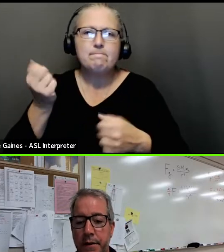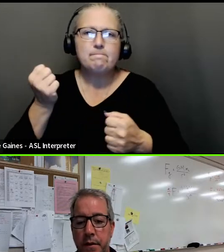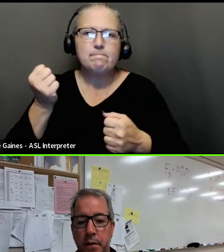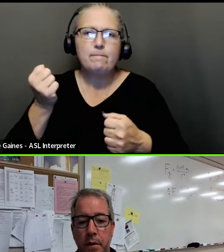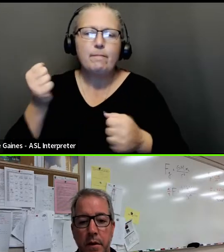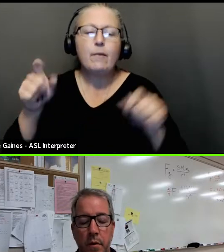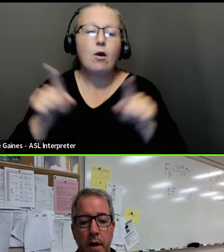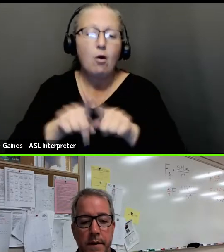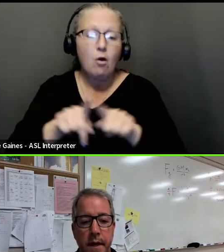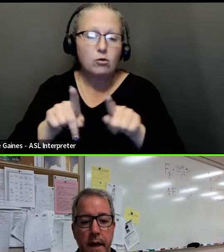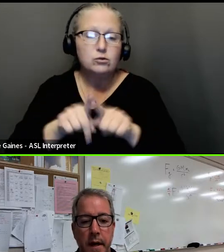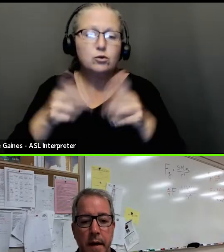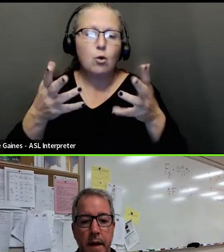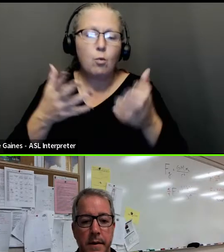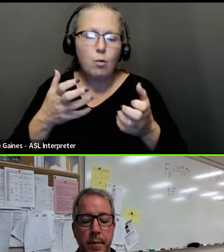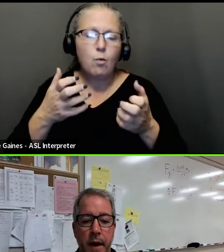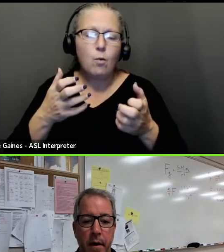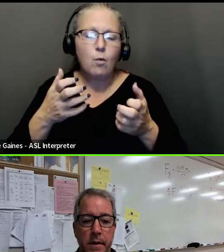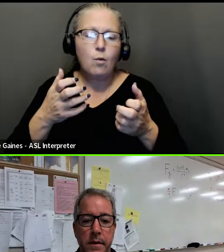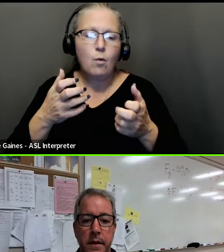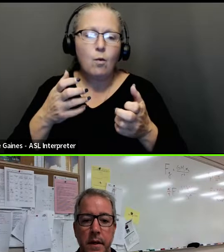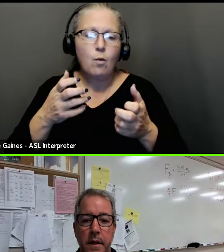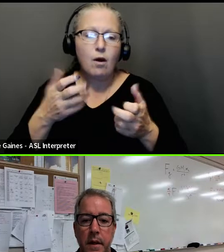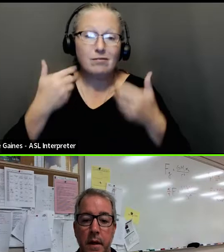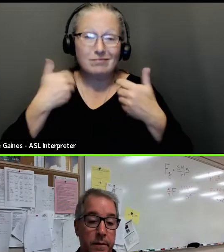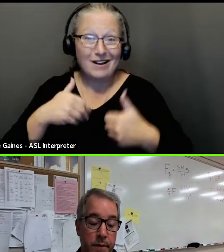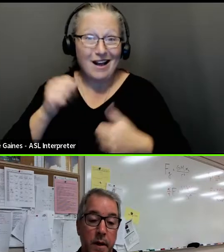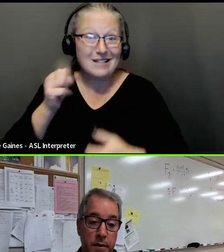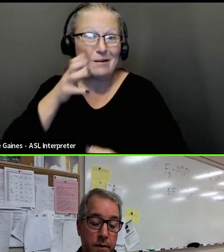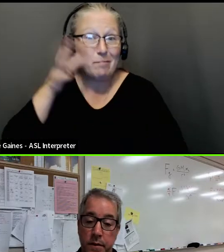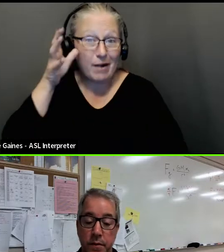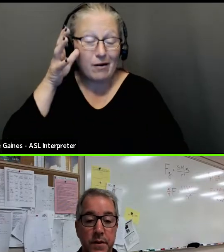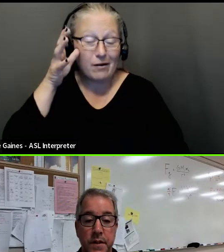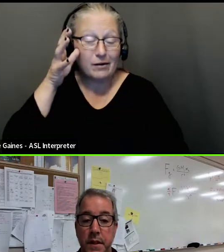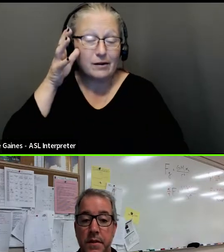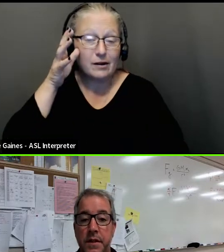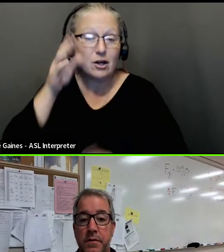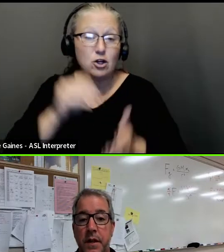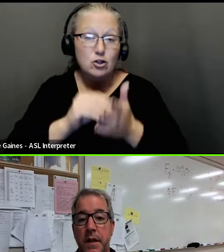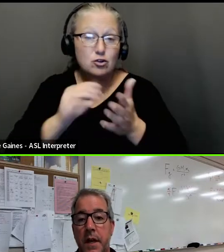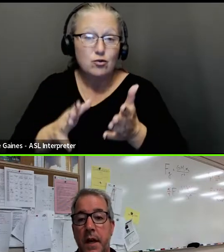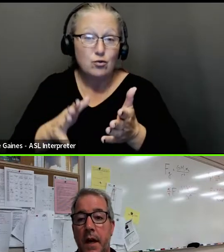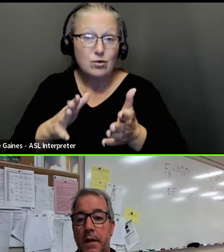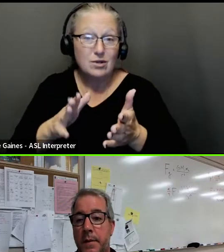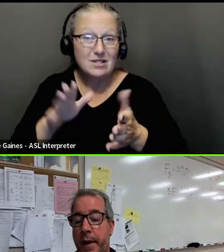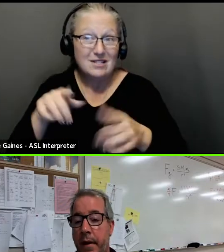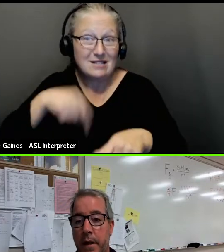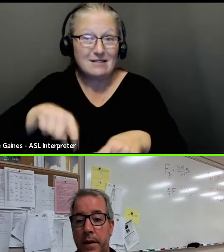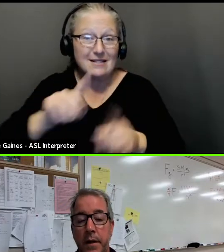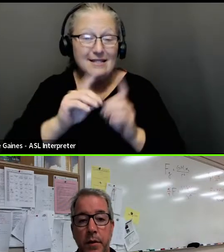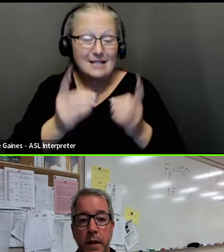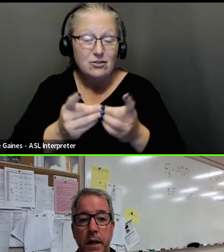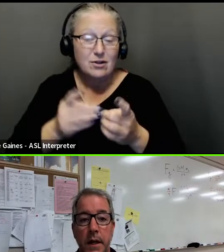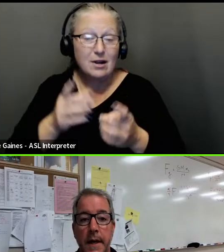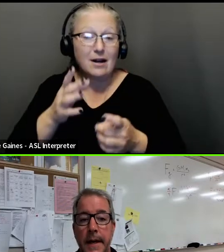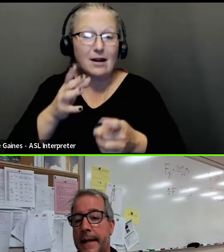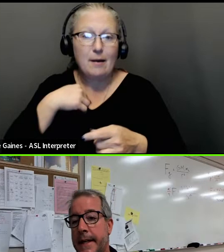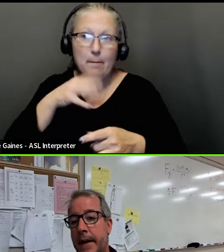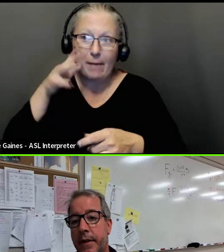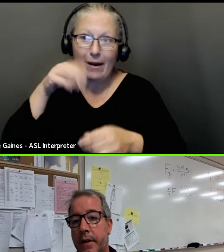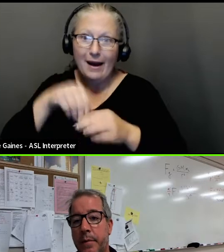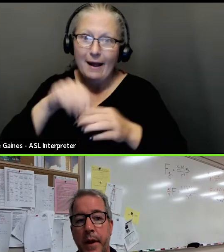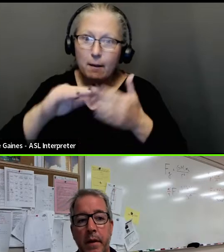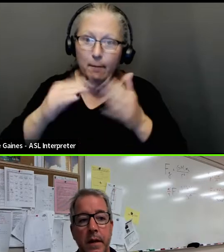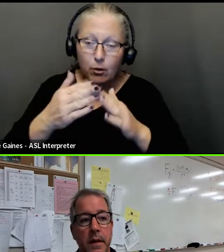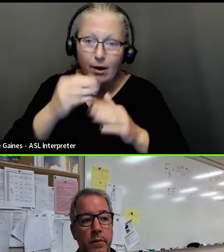I also want to say, as a parent of students in this district, as a parent in the community, and